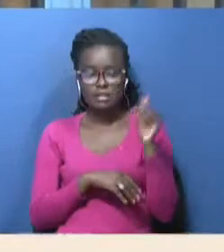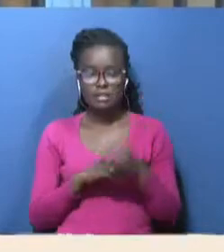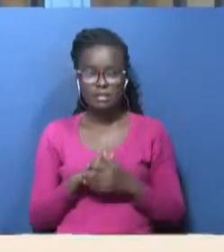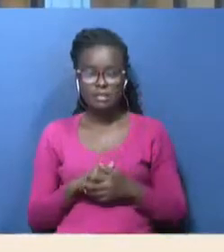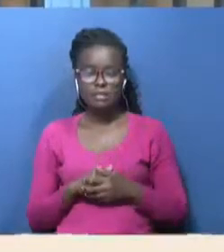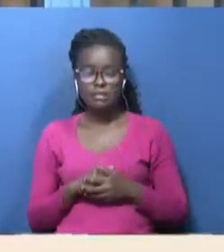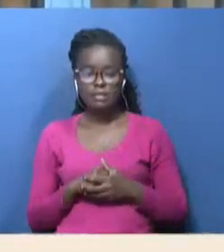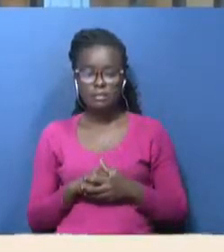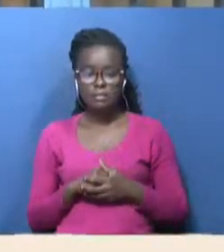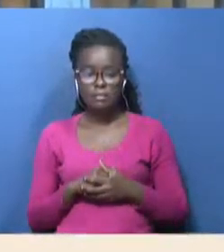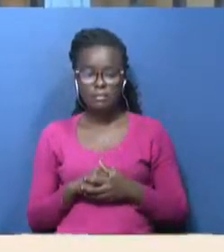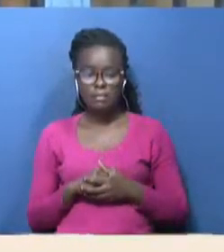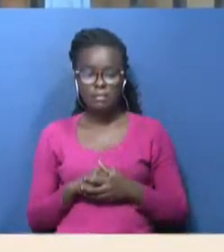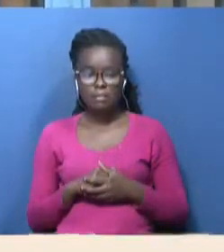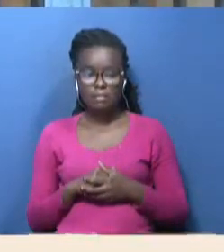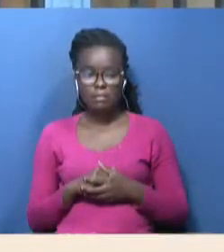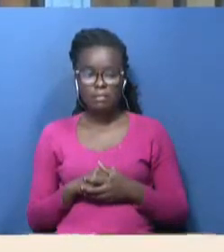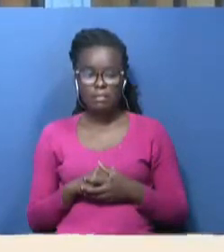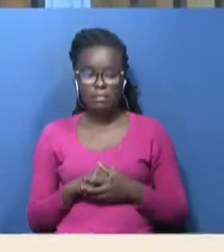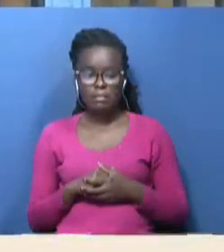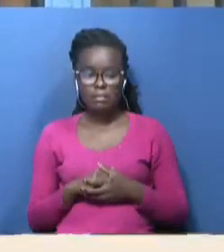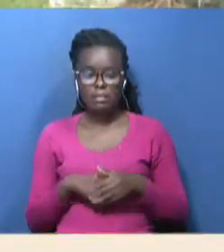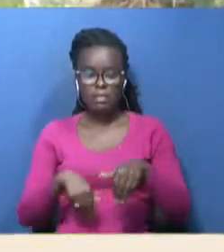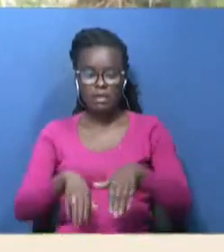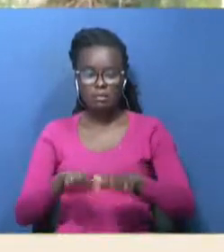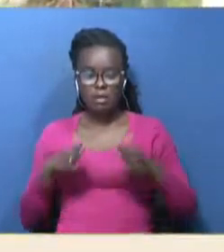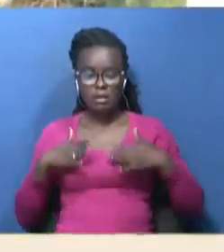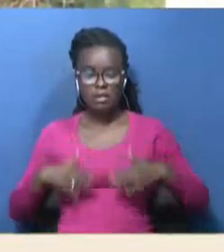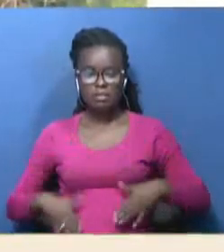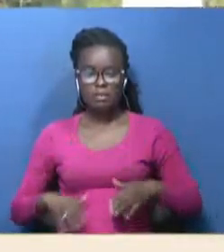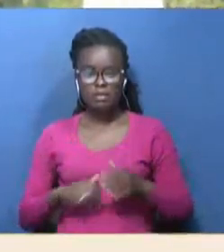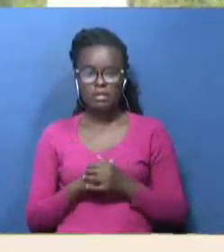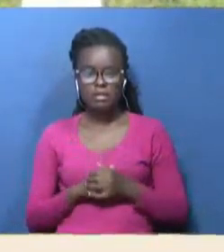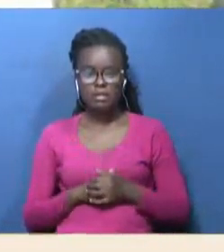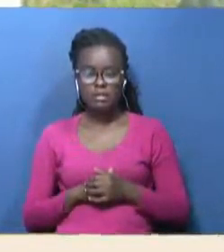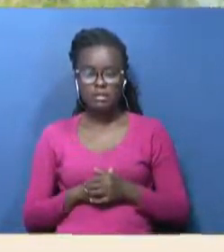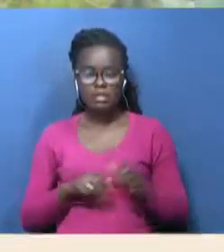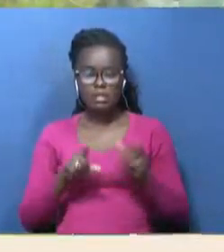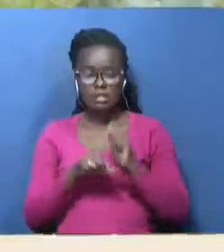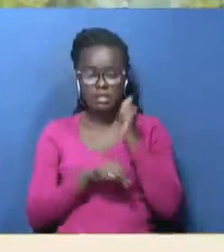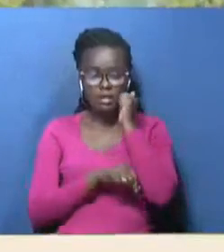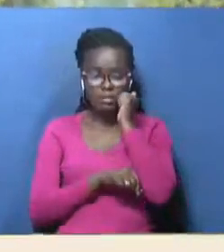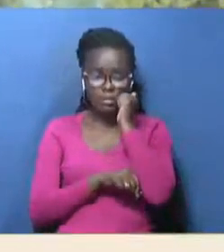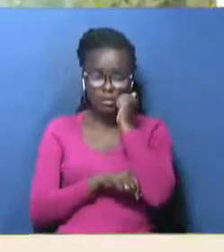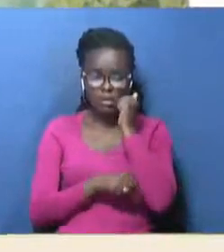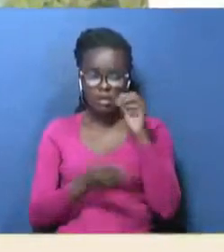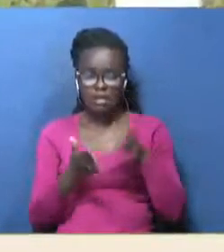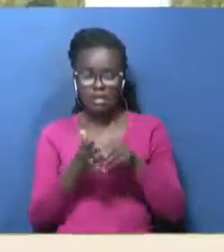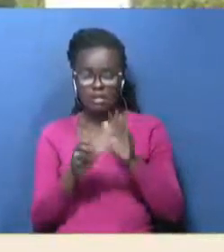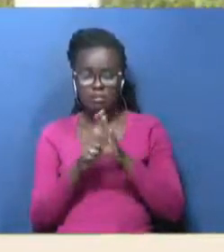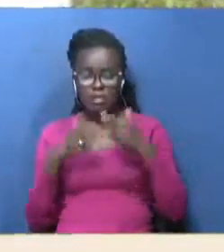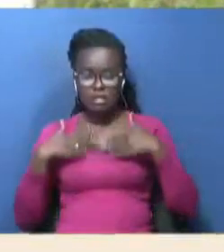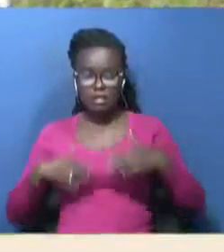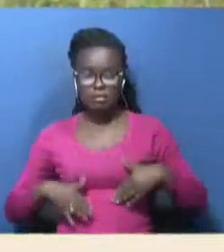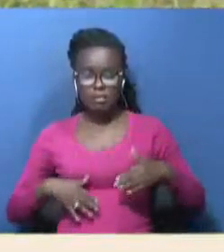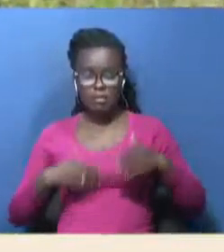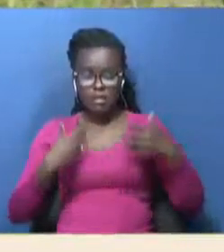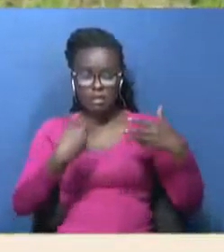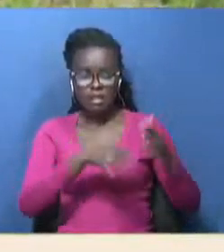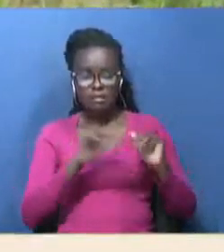apply for the disposal of the bodies. Gachomba nĩ acakaĩtie kuongerereka kwa mĩrĩ ĩrĩa ĩkoretwo